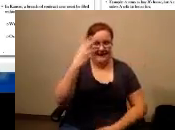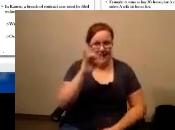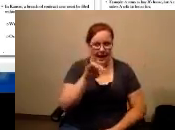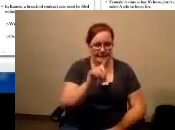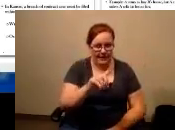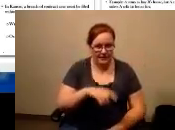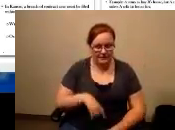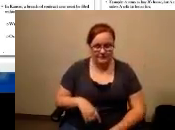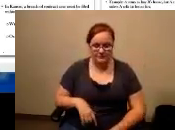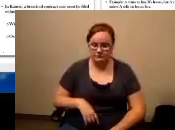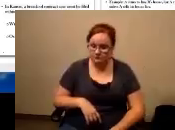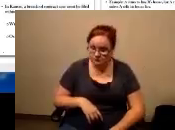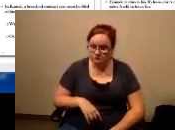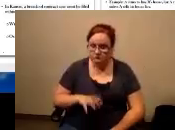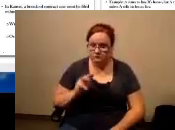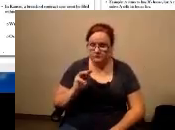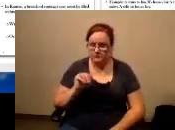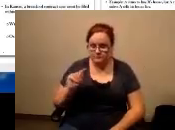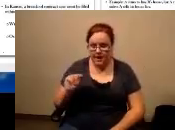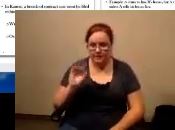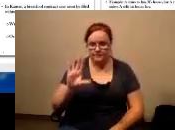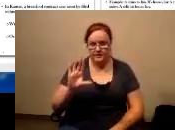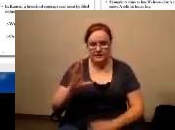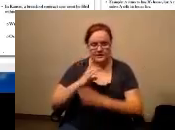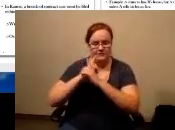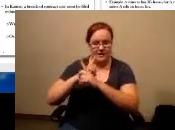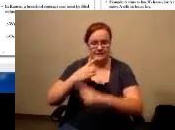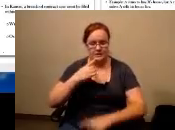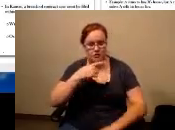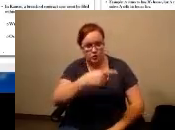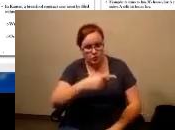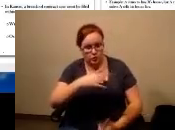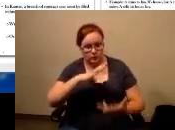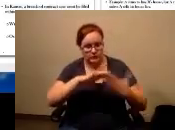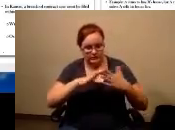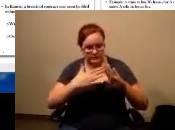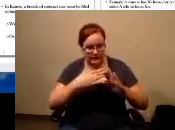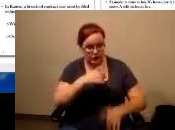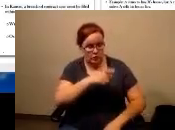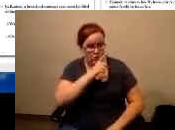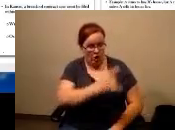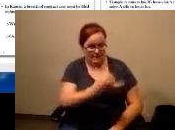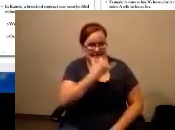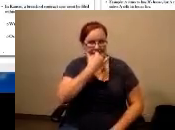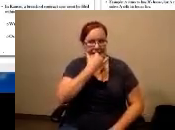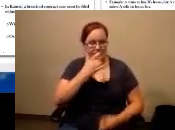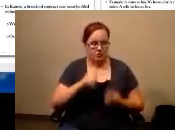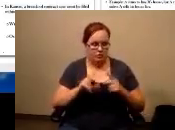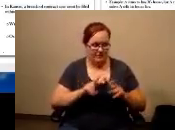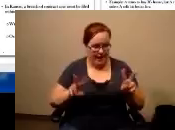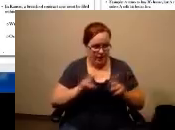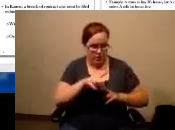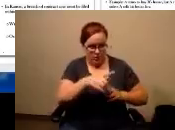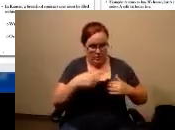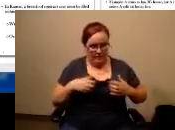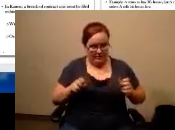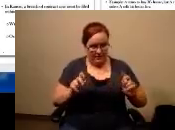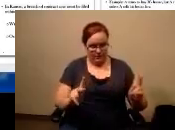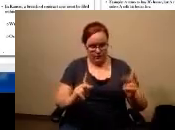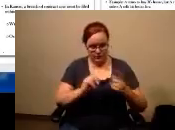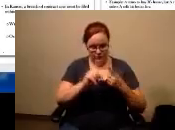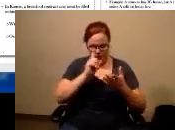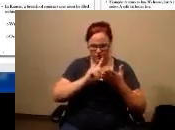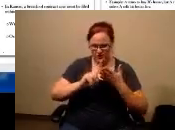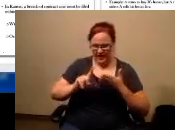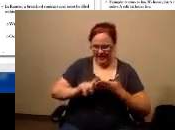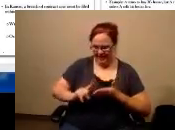was, "You, city, were mistaken as to the value. You had an opportunity to check out who